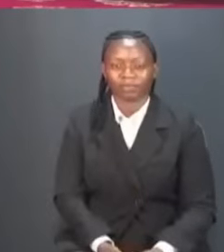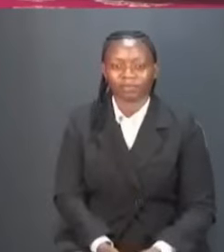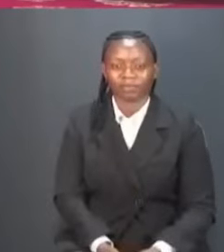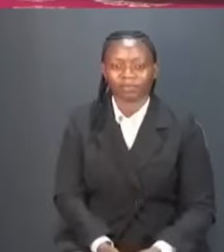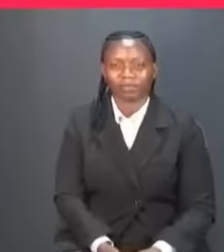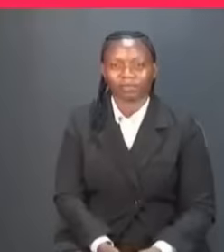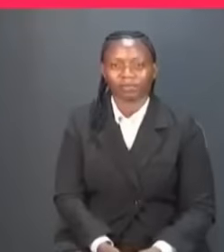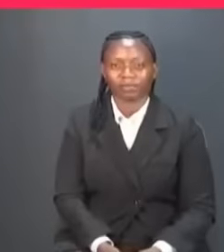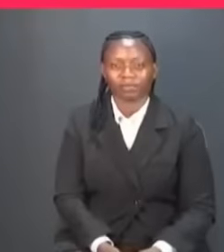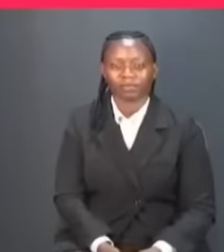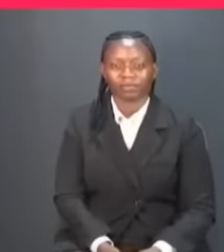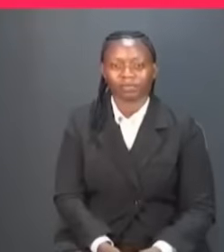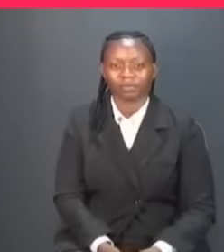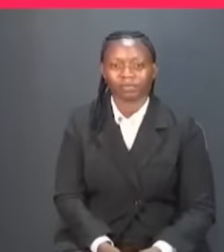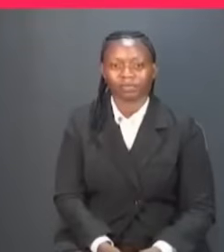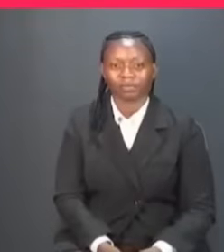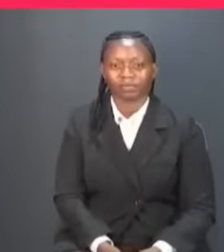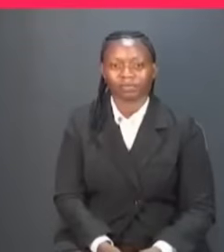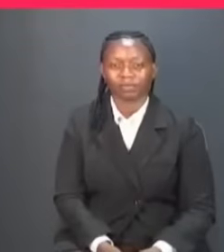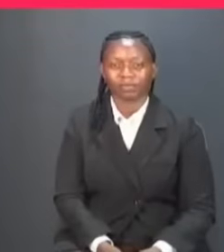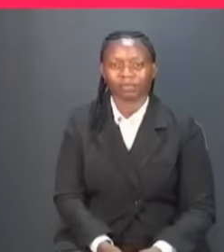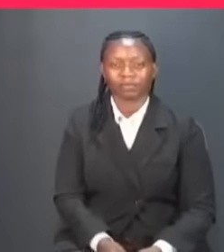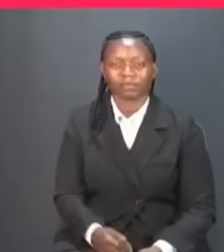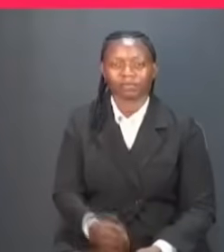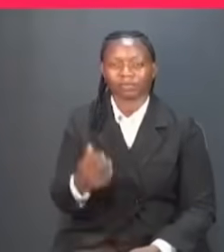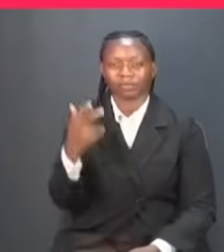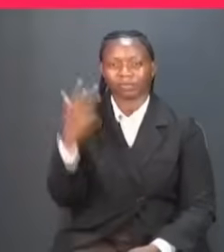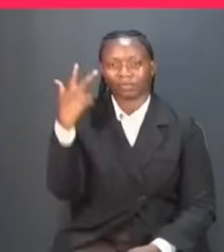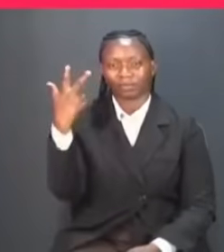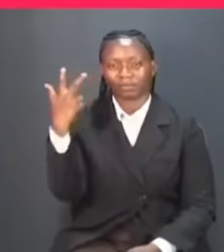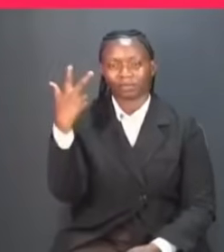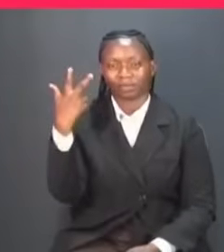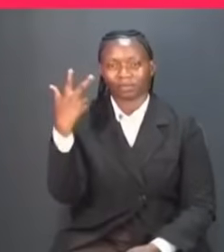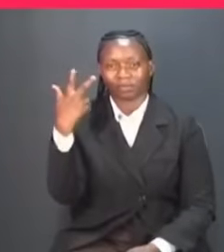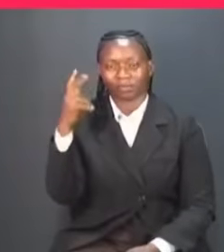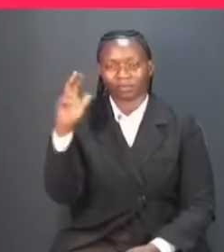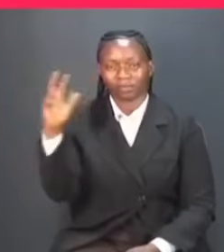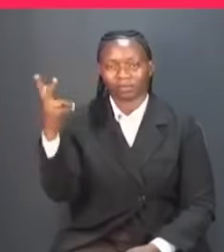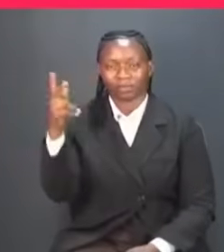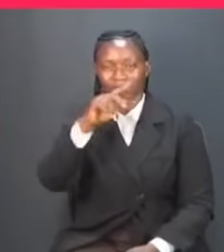we take the third question.